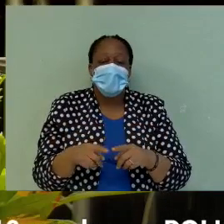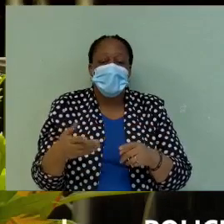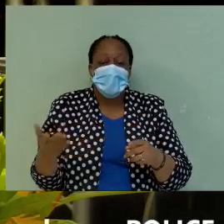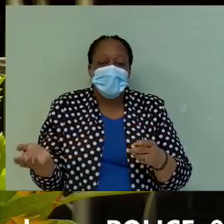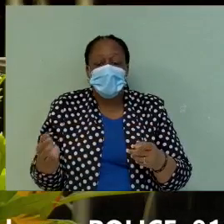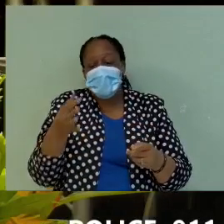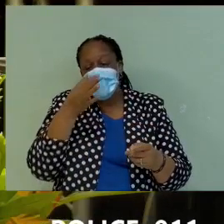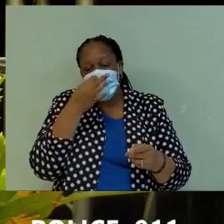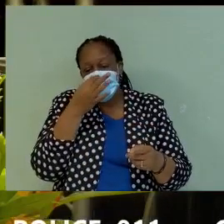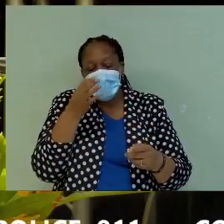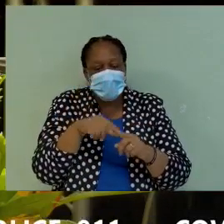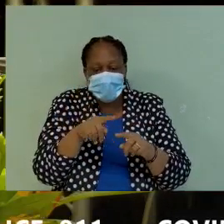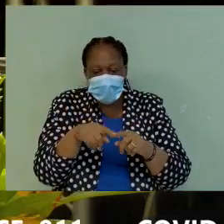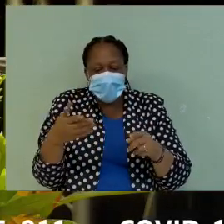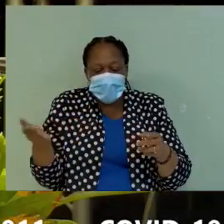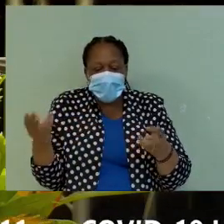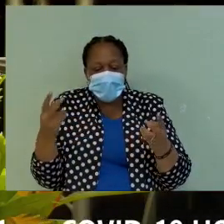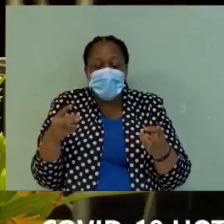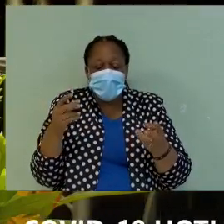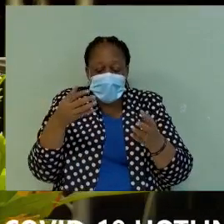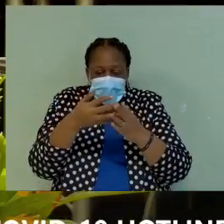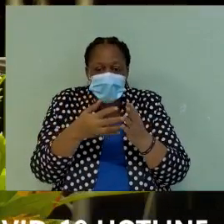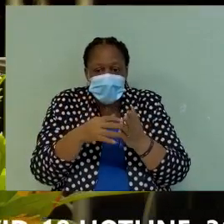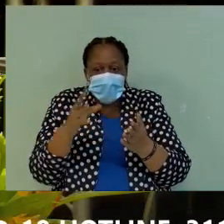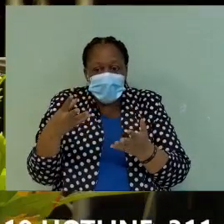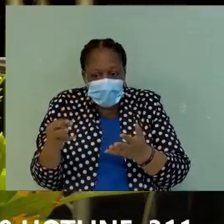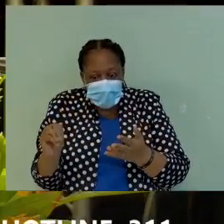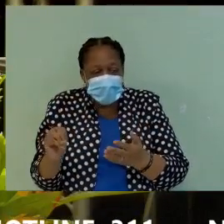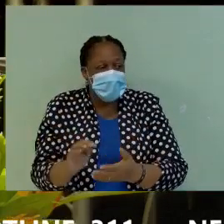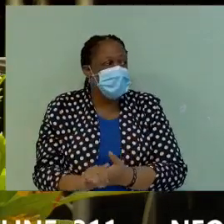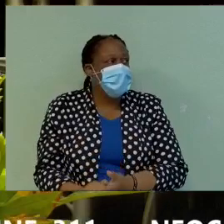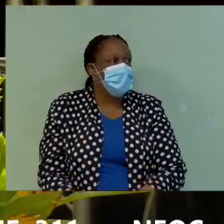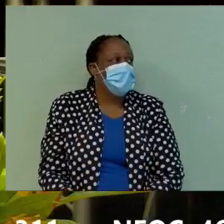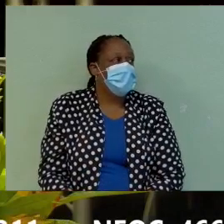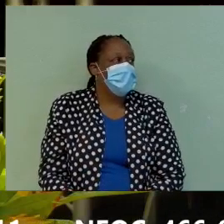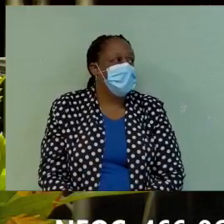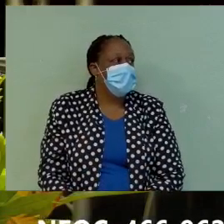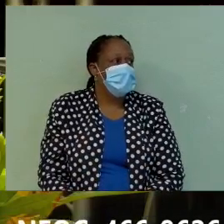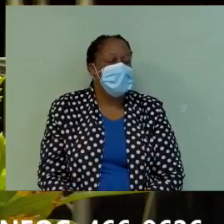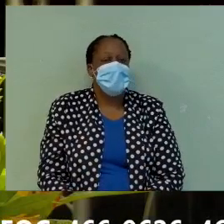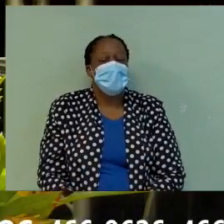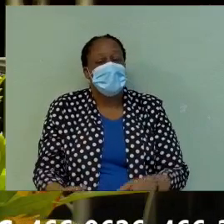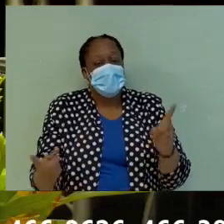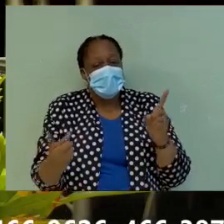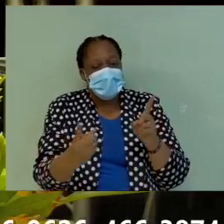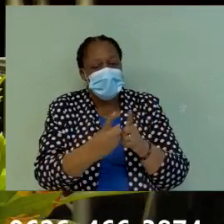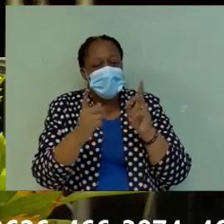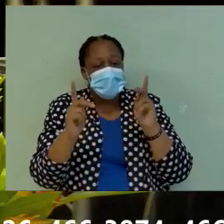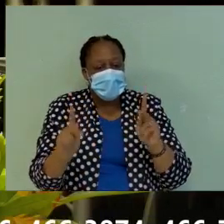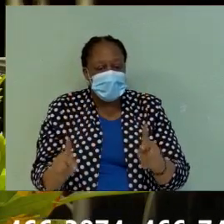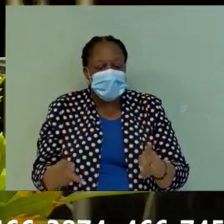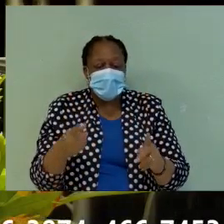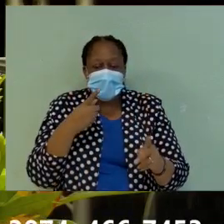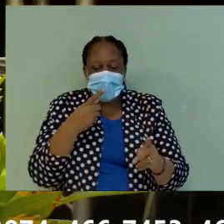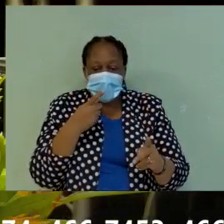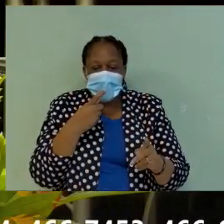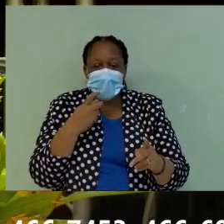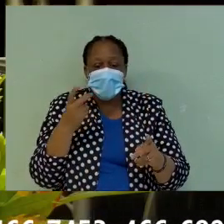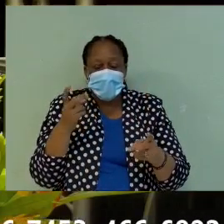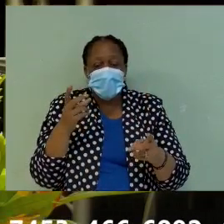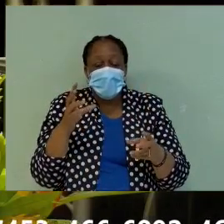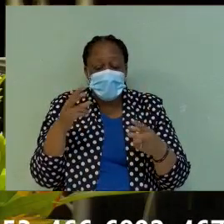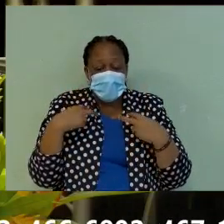case definition. We have also sampled and tested contacts of confirmed cases.